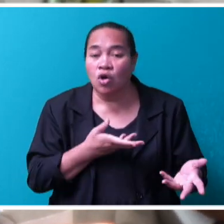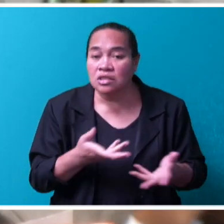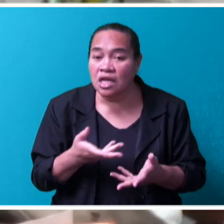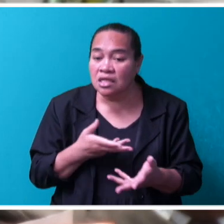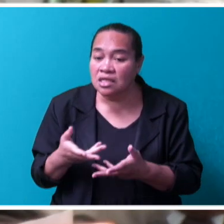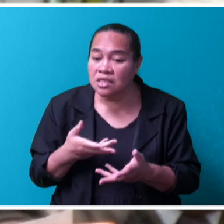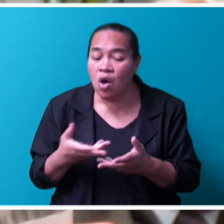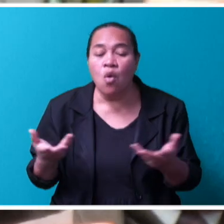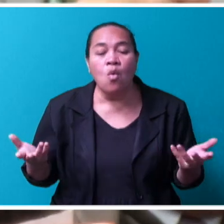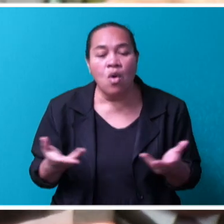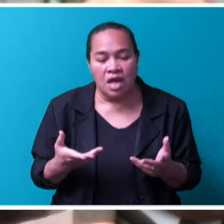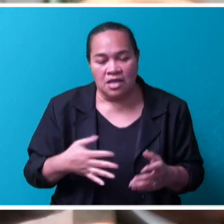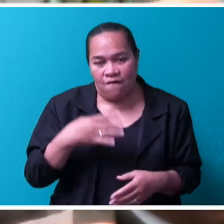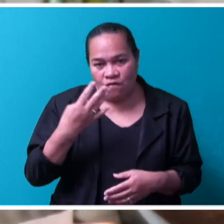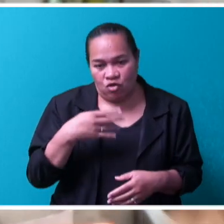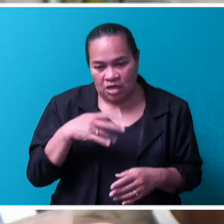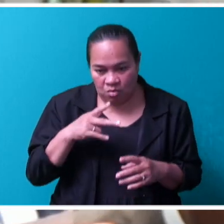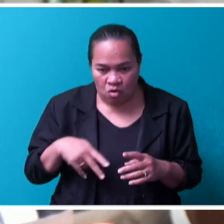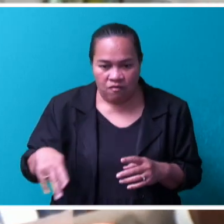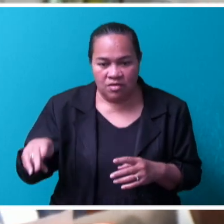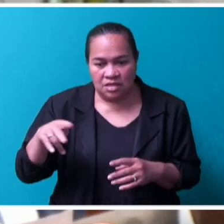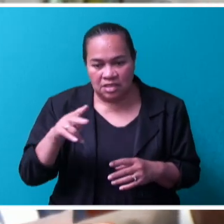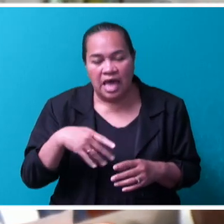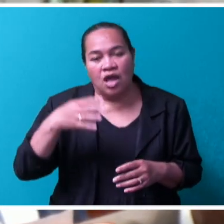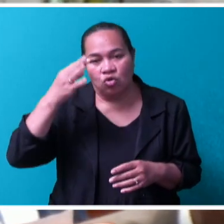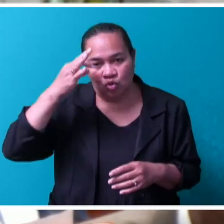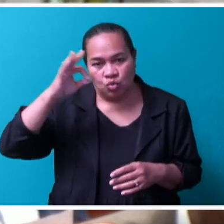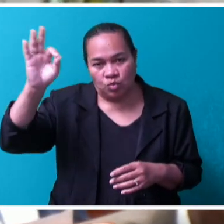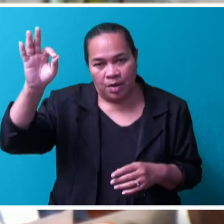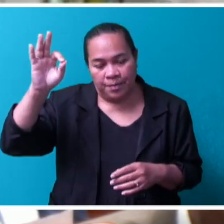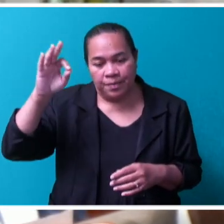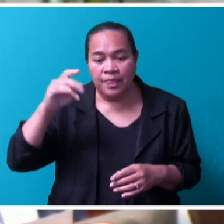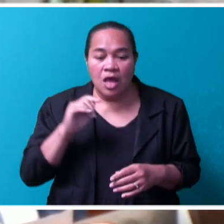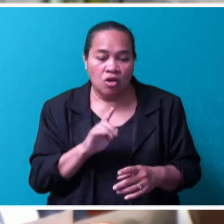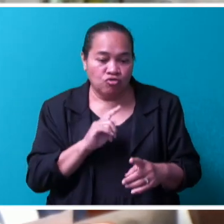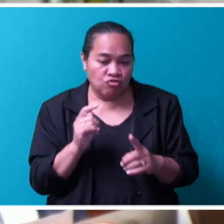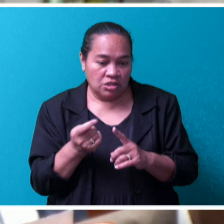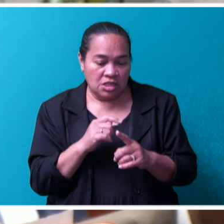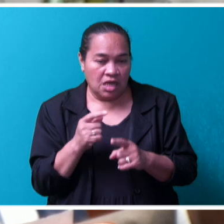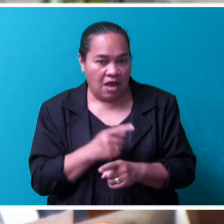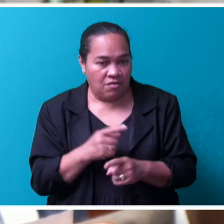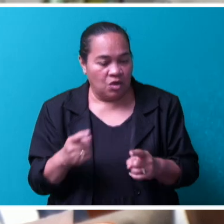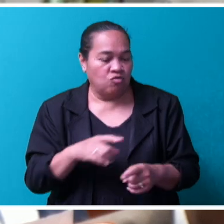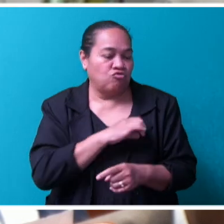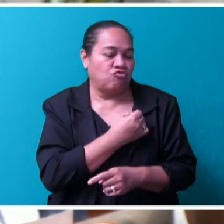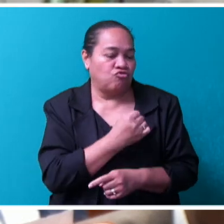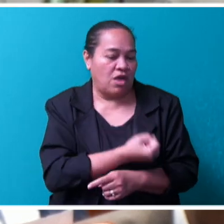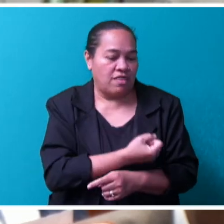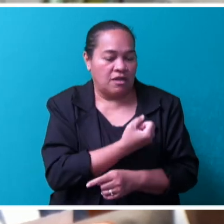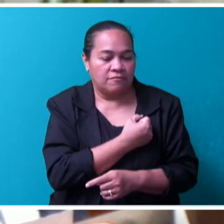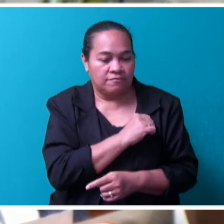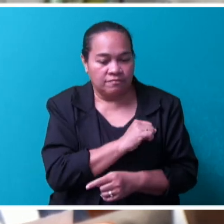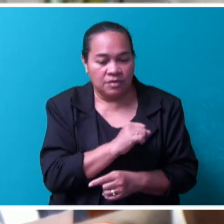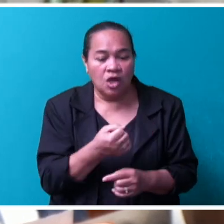across all 14 provinces and Rotuma. Traditional governance was strengthened through chiefly